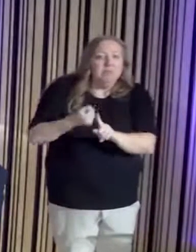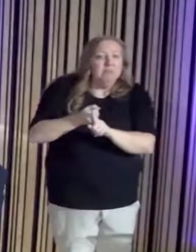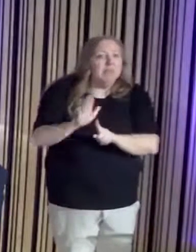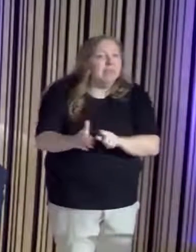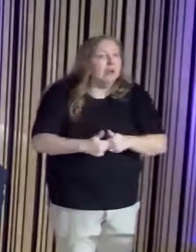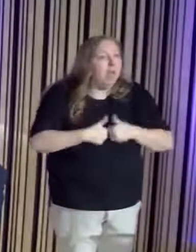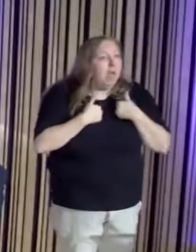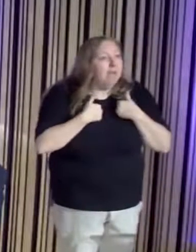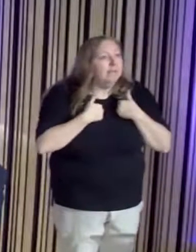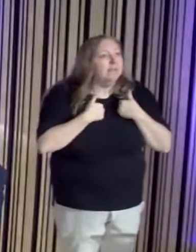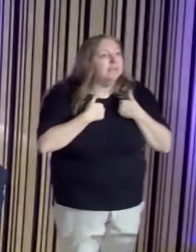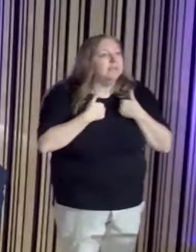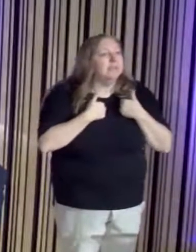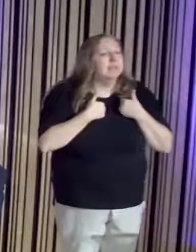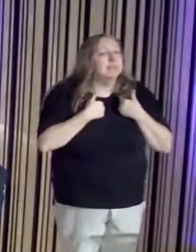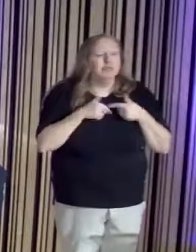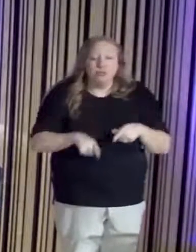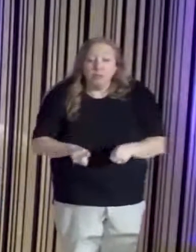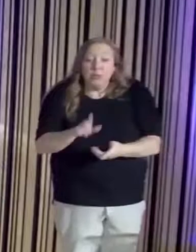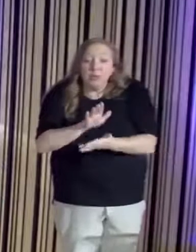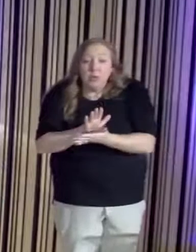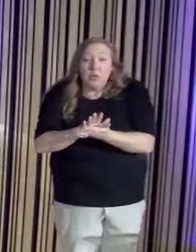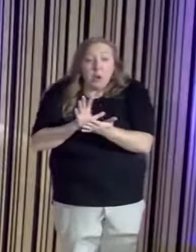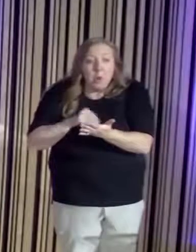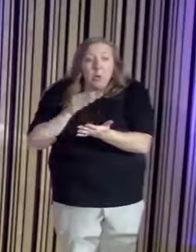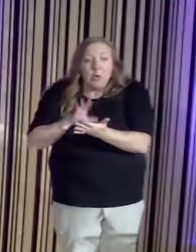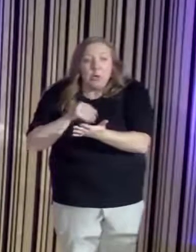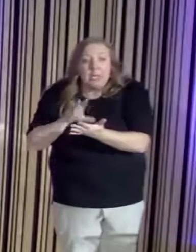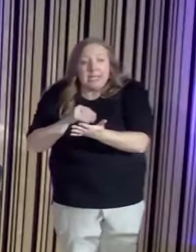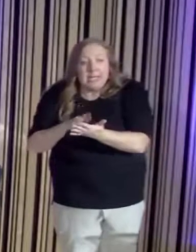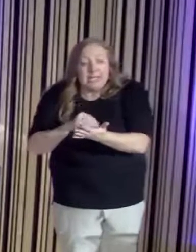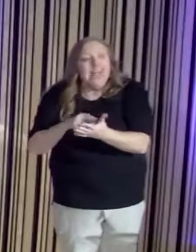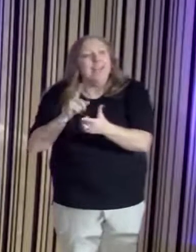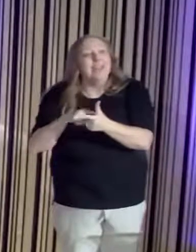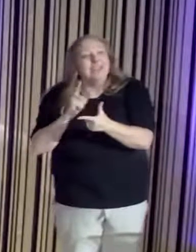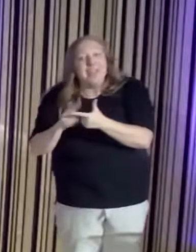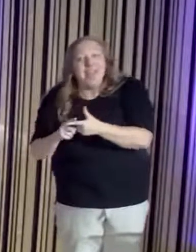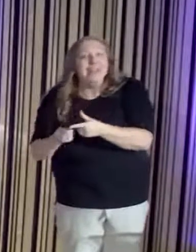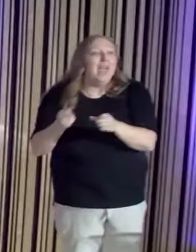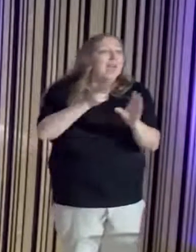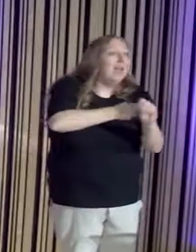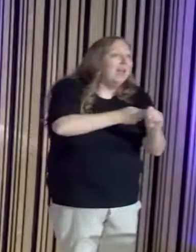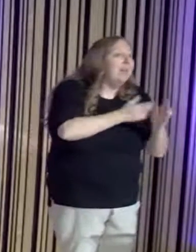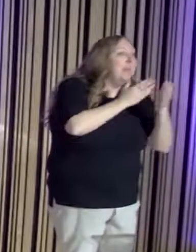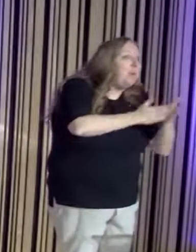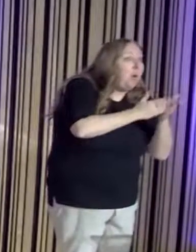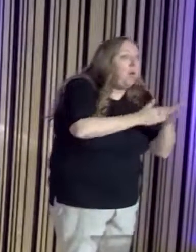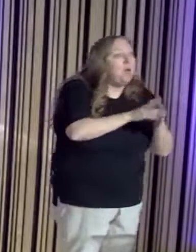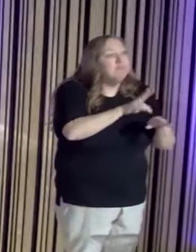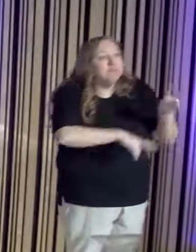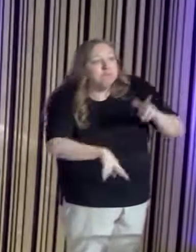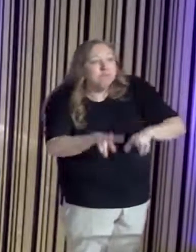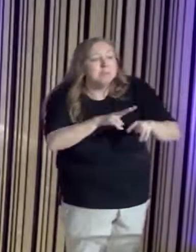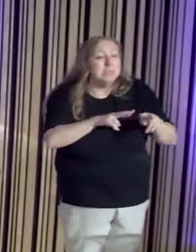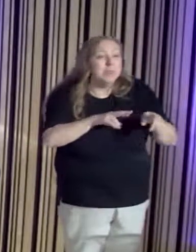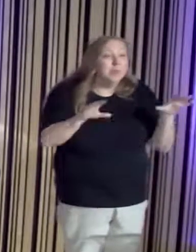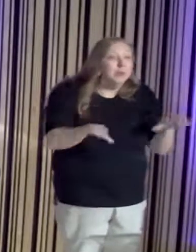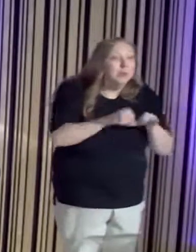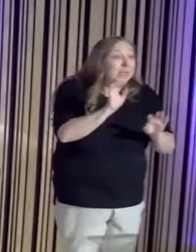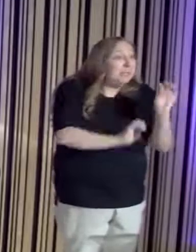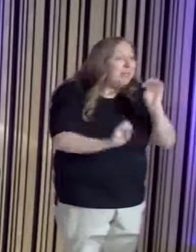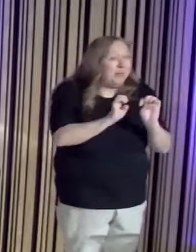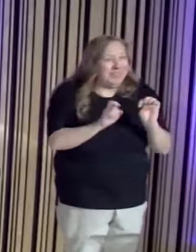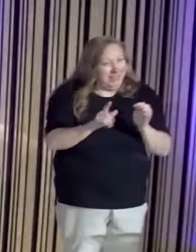And as they are in the school, but in the same time, the star is at sea and doing stuff and trying to understand better. So they're very excited by what they